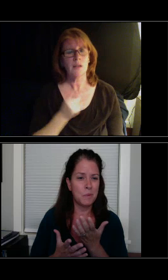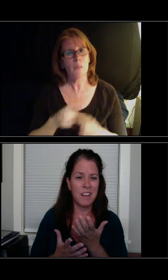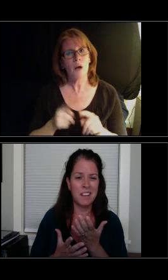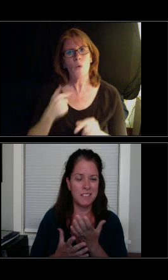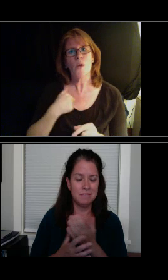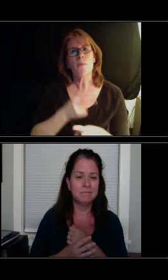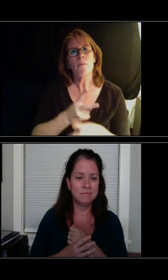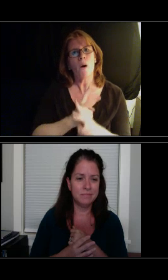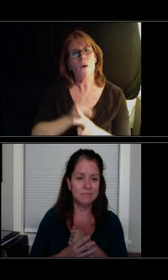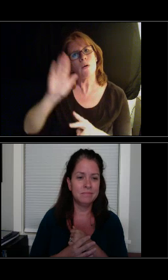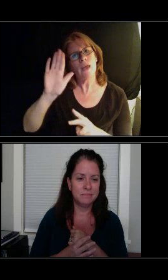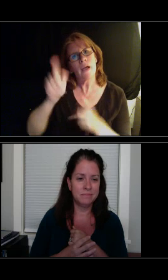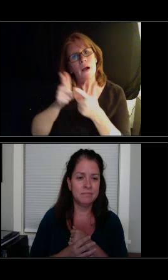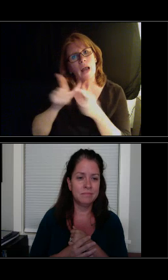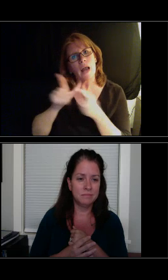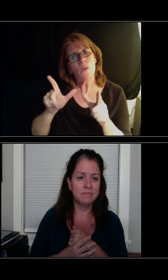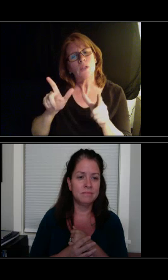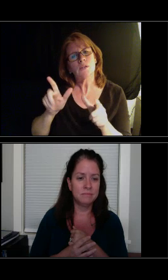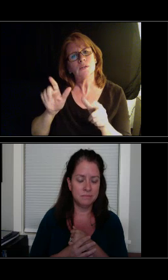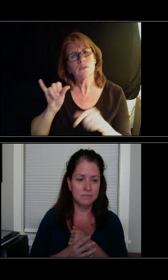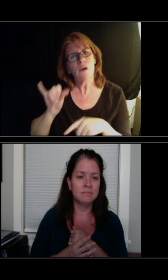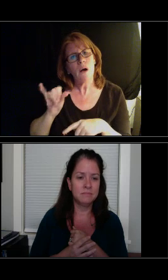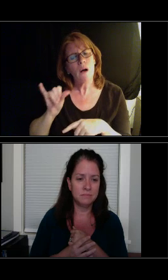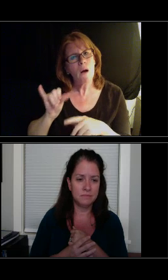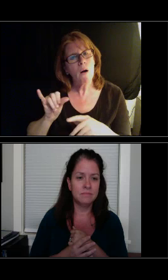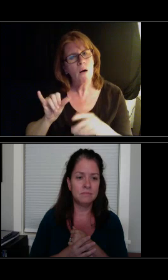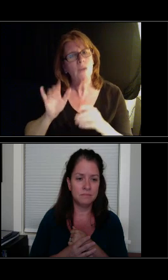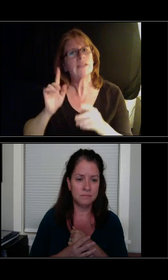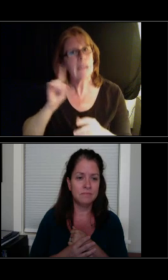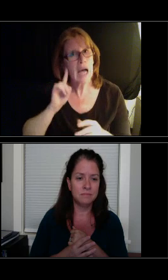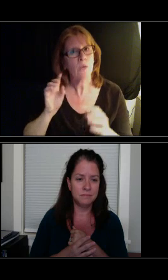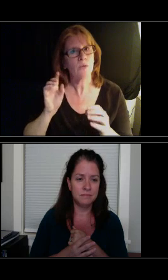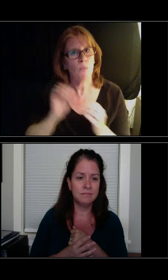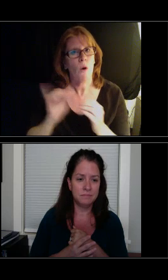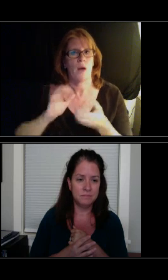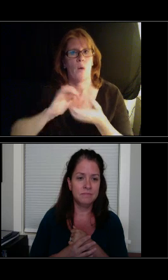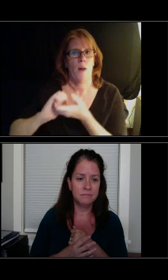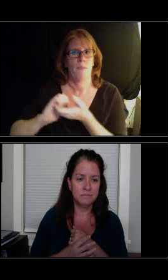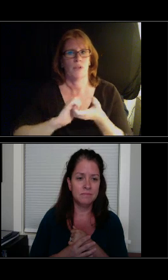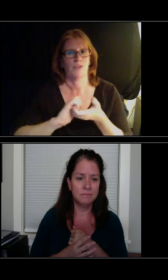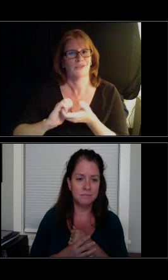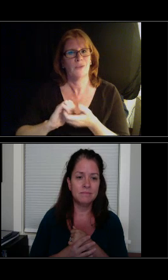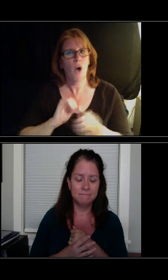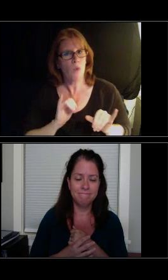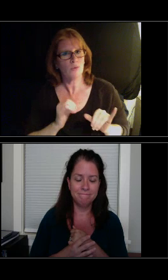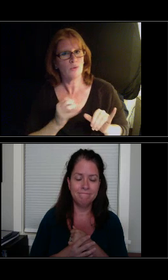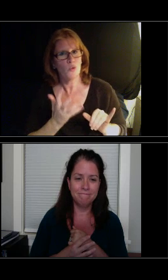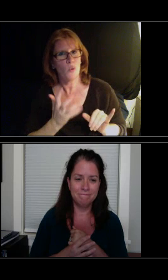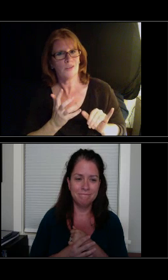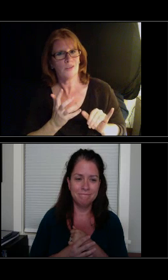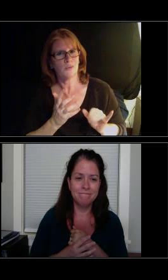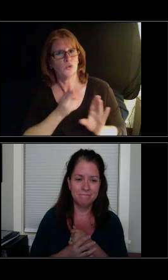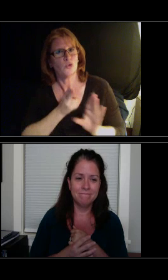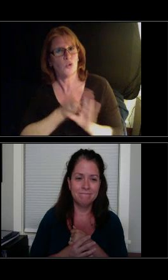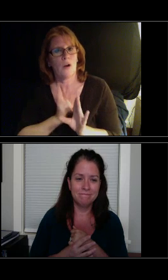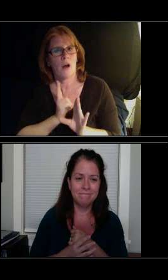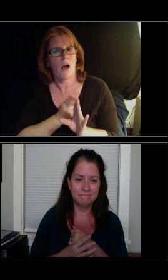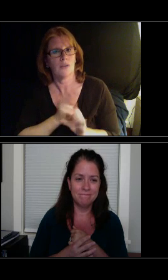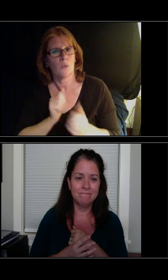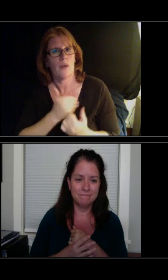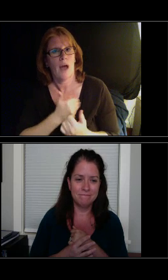rather than saying, well, we're a member of the team, or we're functioning as a conduit or an ally. But using